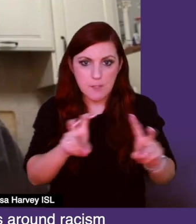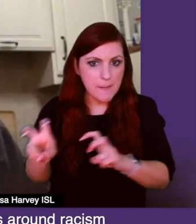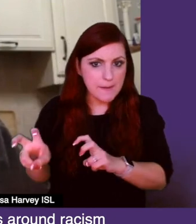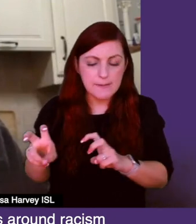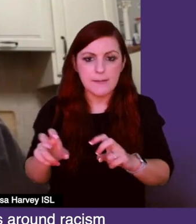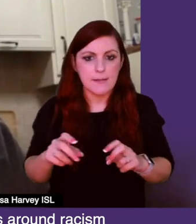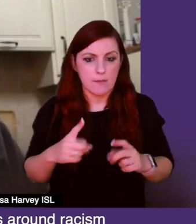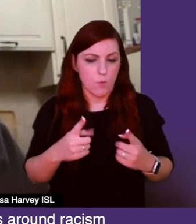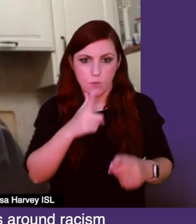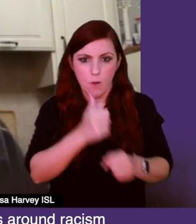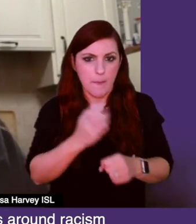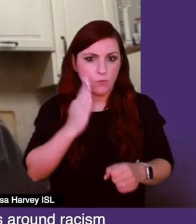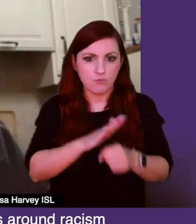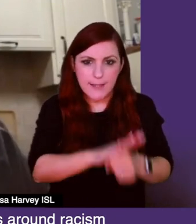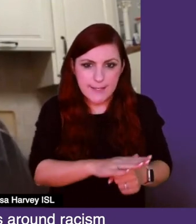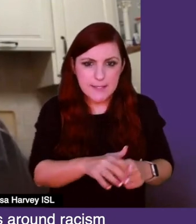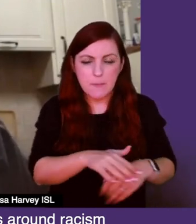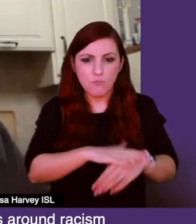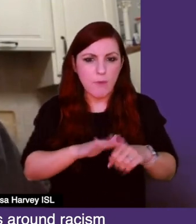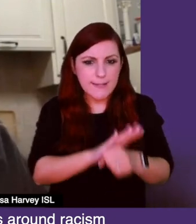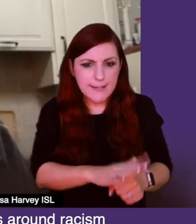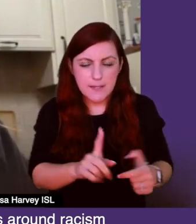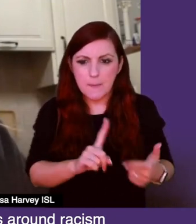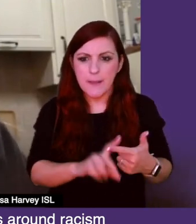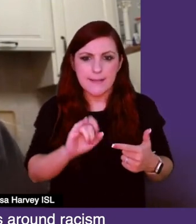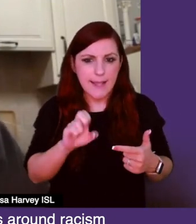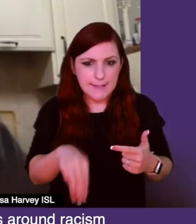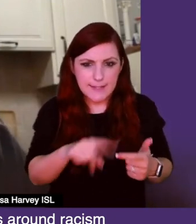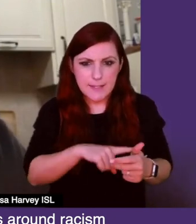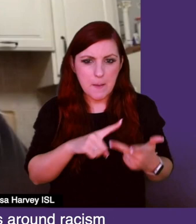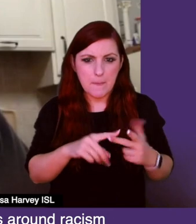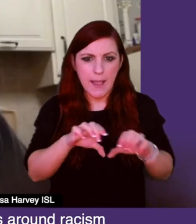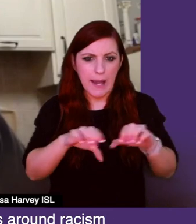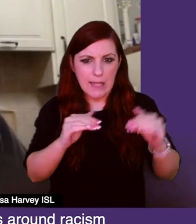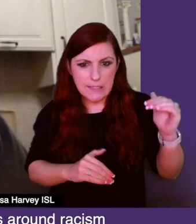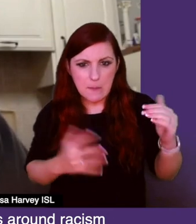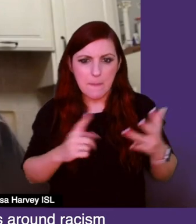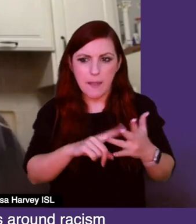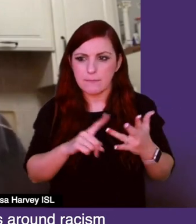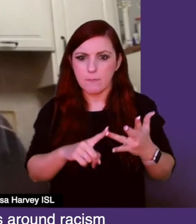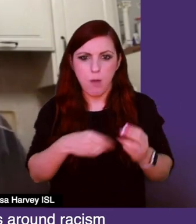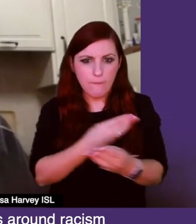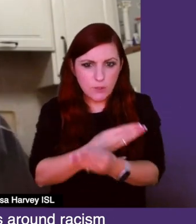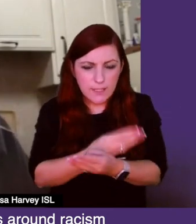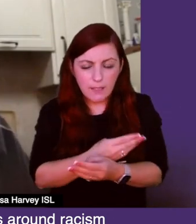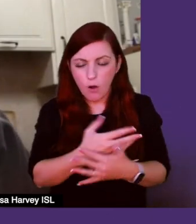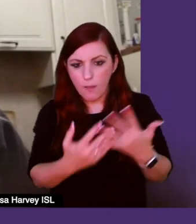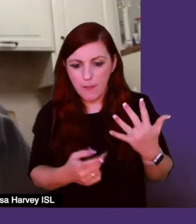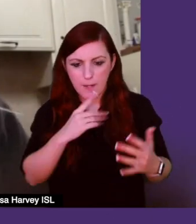areas, around racism and sexism and classism and poverty. And I always find that disabled